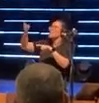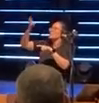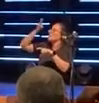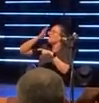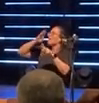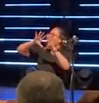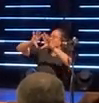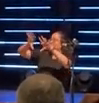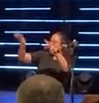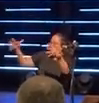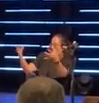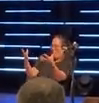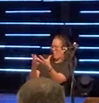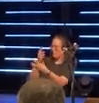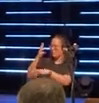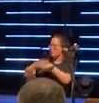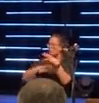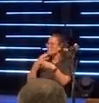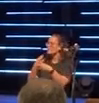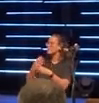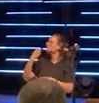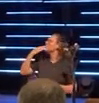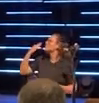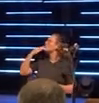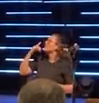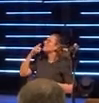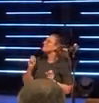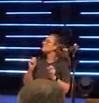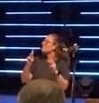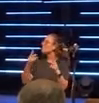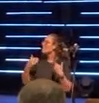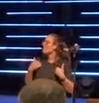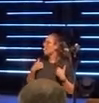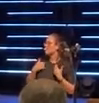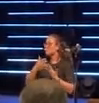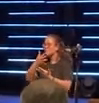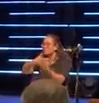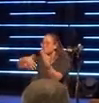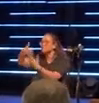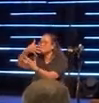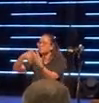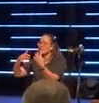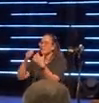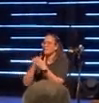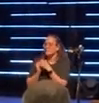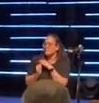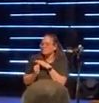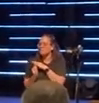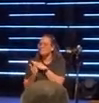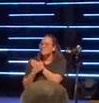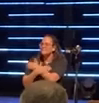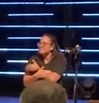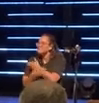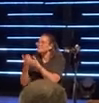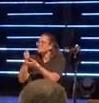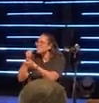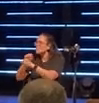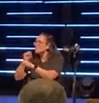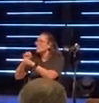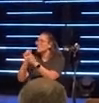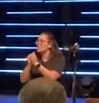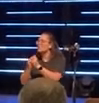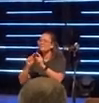for your people. And so, Father, we say thank you for the opportunity we have to interact and rub shoulders in the kingdom of God with people with